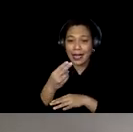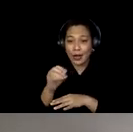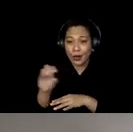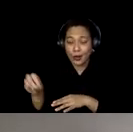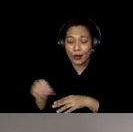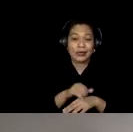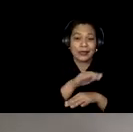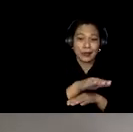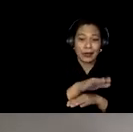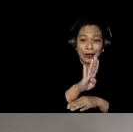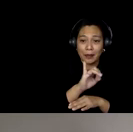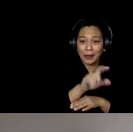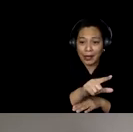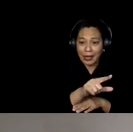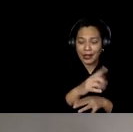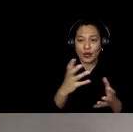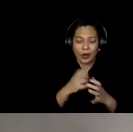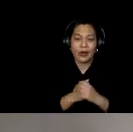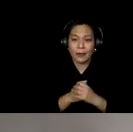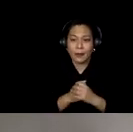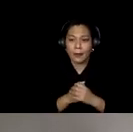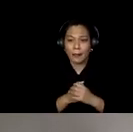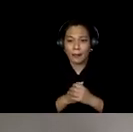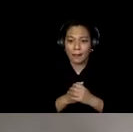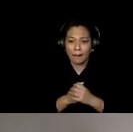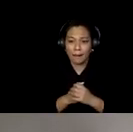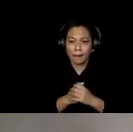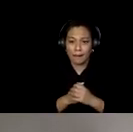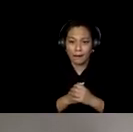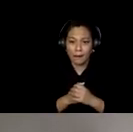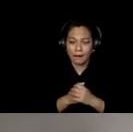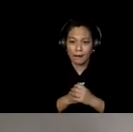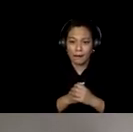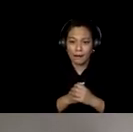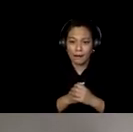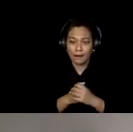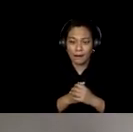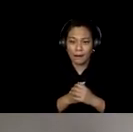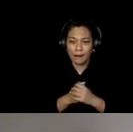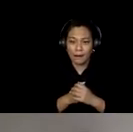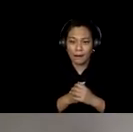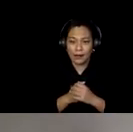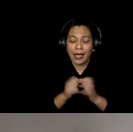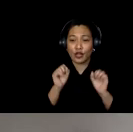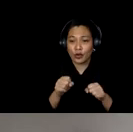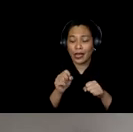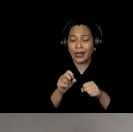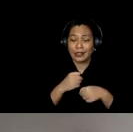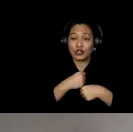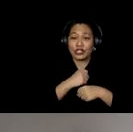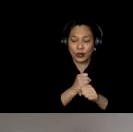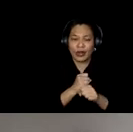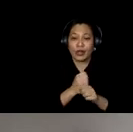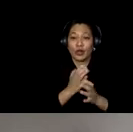to Bing. And you can actually generate it through free tools online,